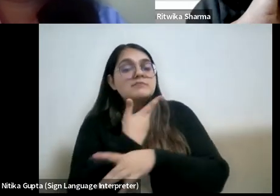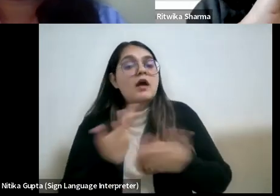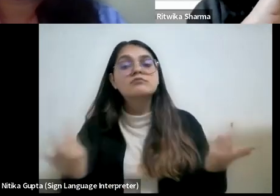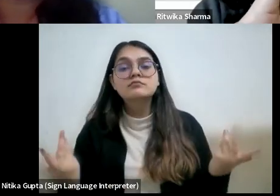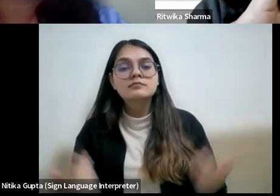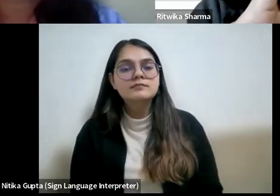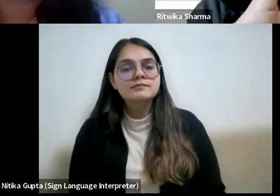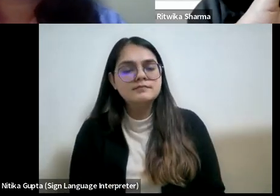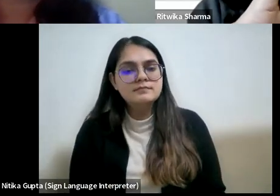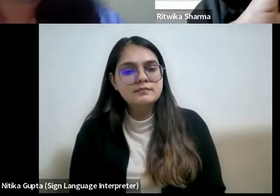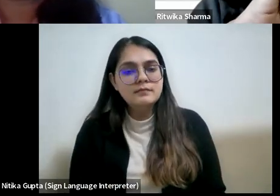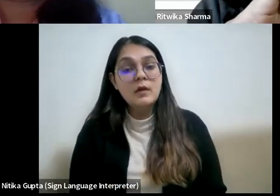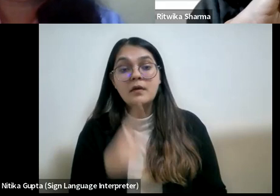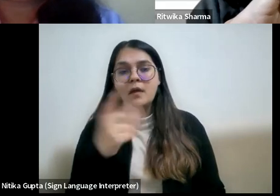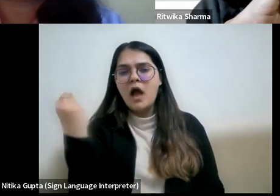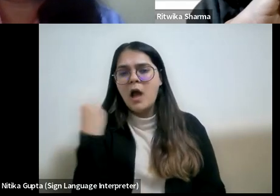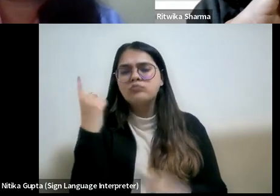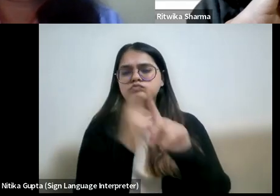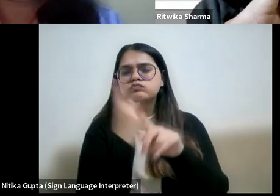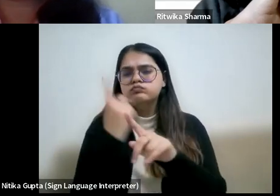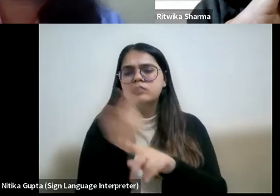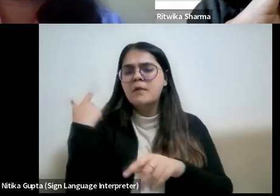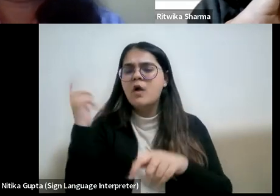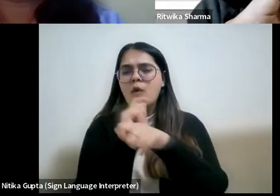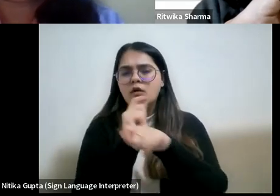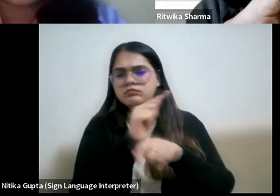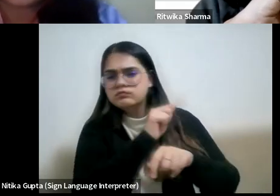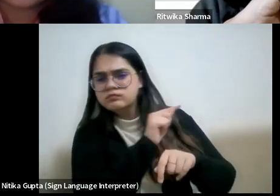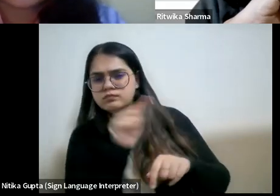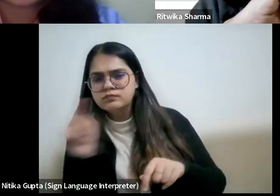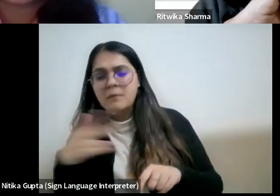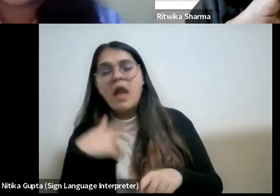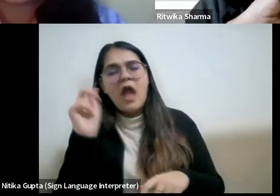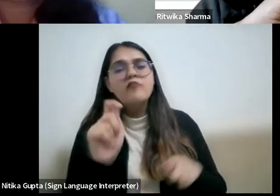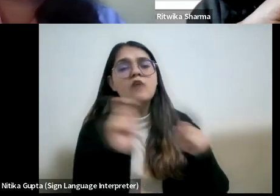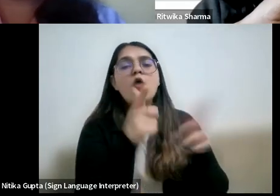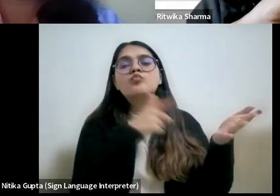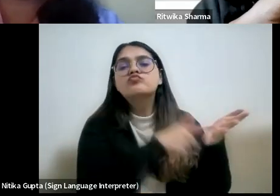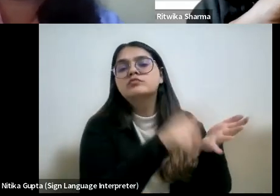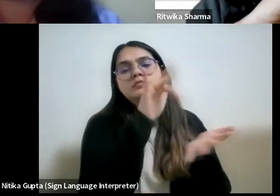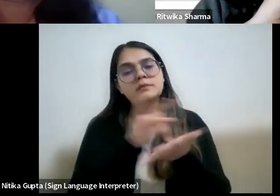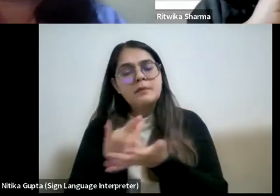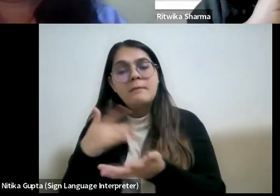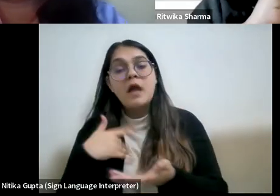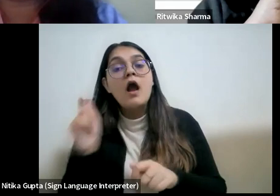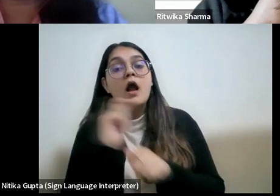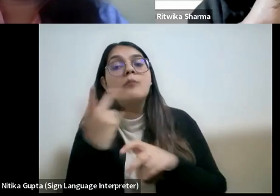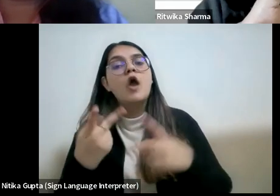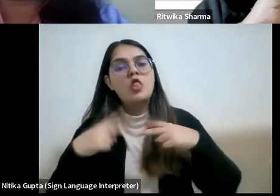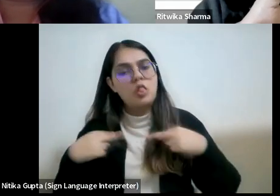place. So for the past couple of years that I've been working, I've actually been in the grassroots as a researcher, as a